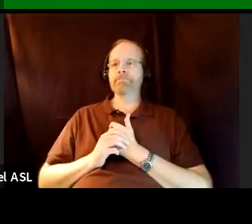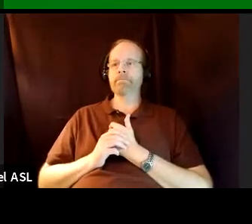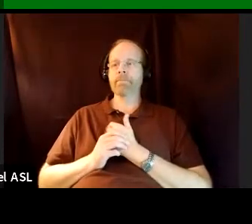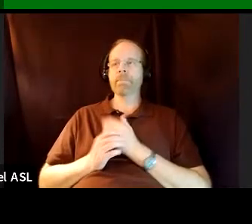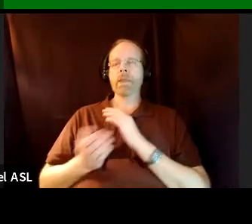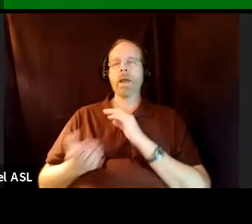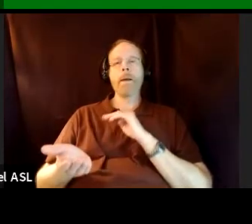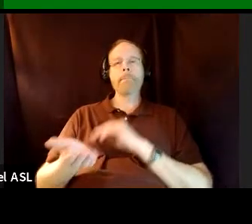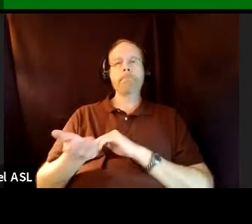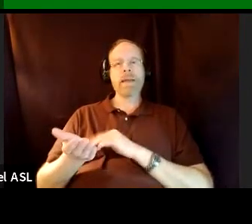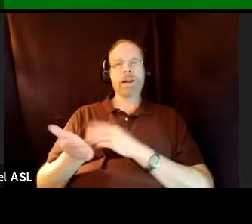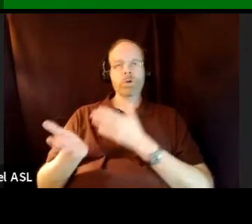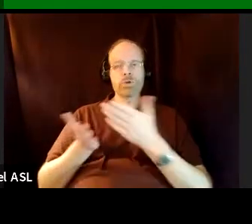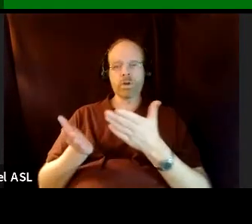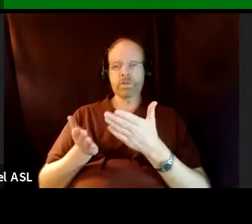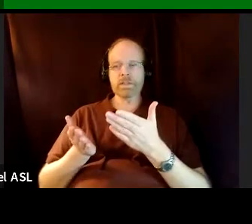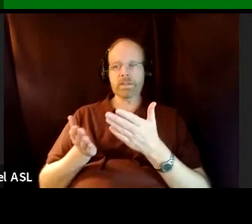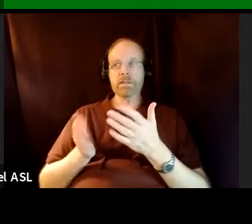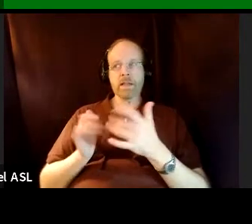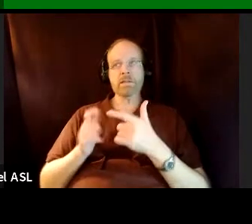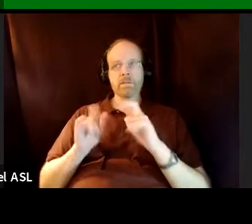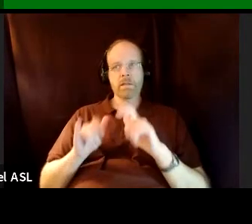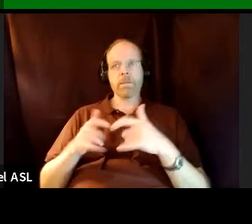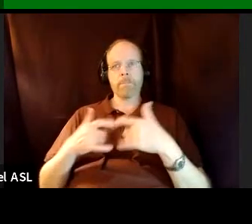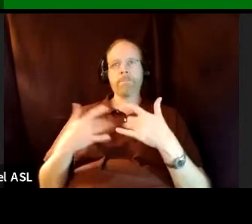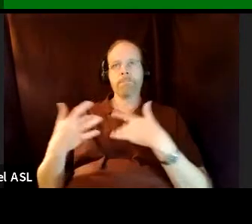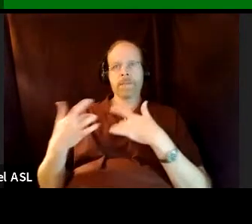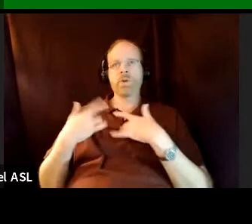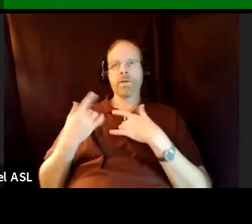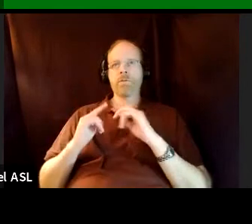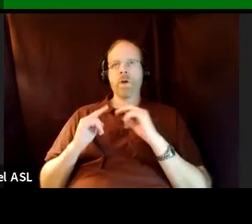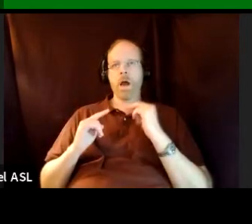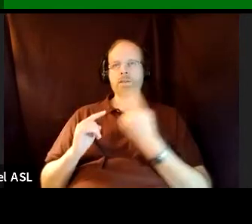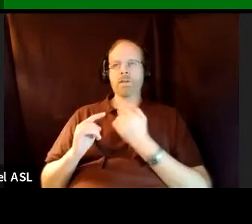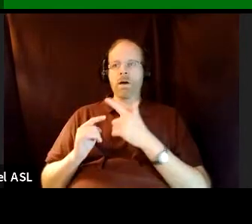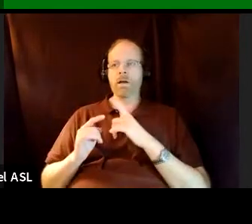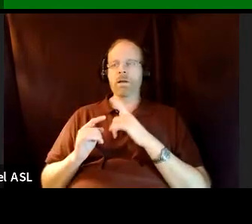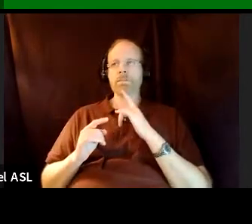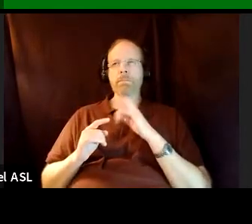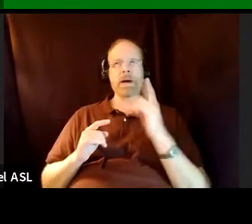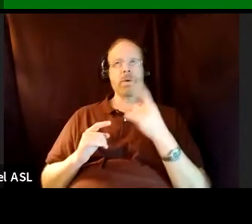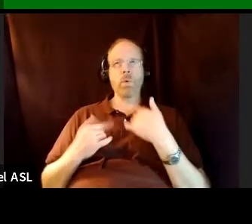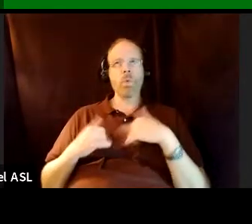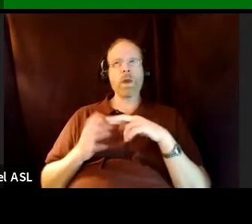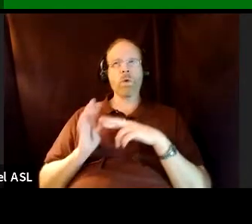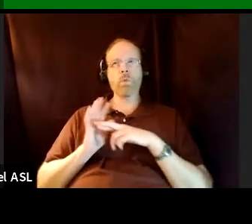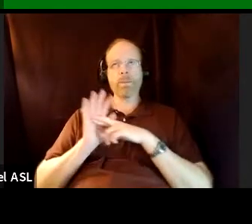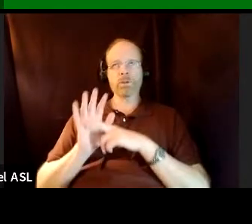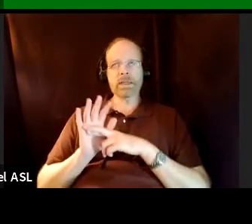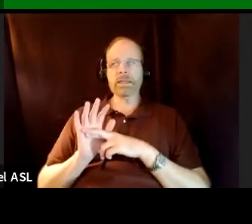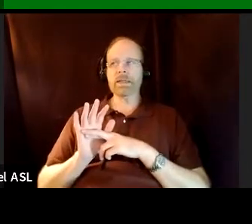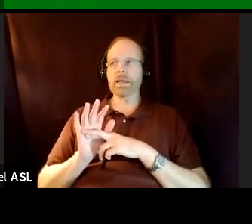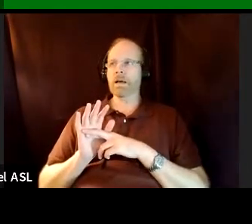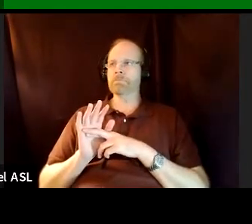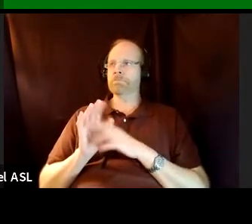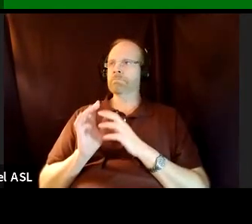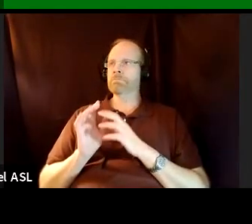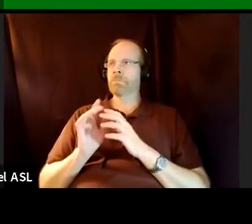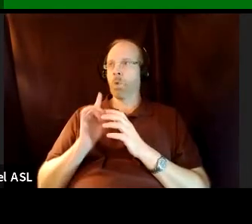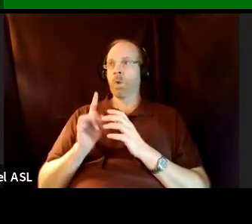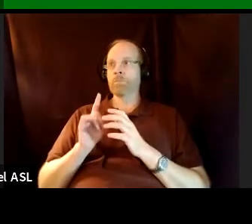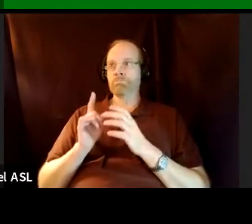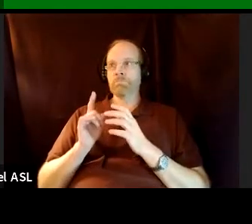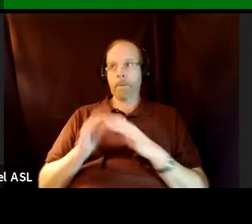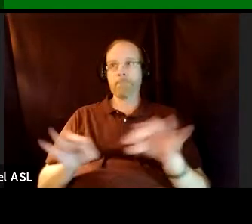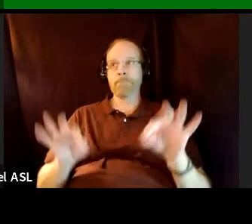medical services is a concern for all of us, but definitely for us. So we represent a substantial voting